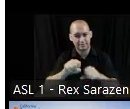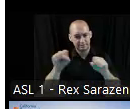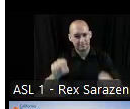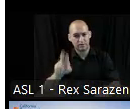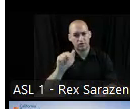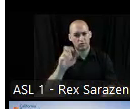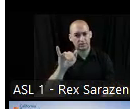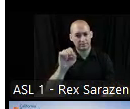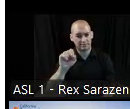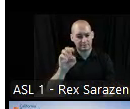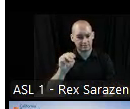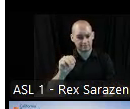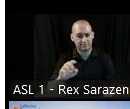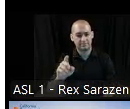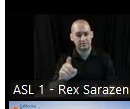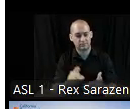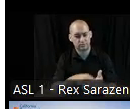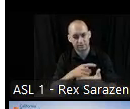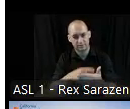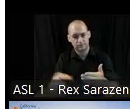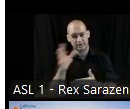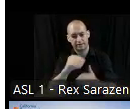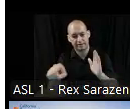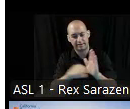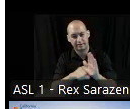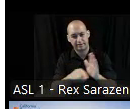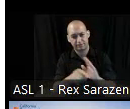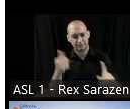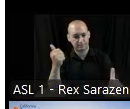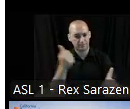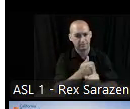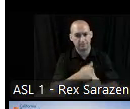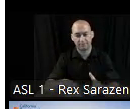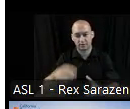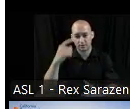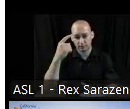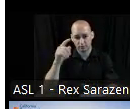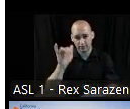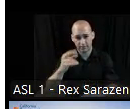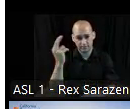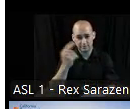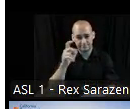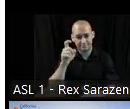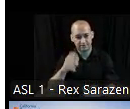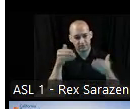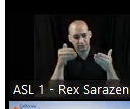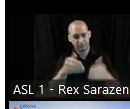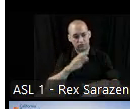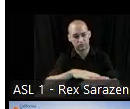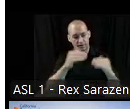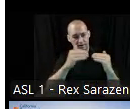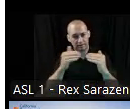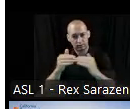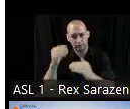negative impacts. In order to combat its impacts, we must center equity at all stages of our council's work.